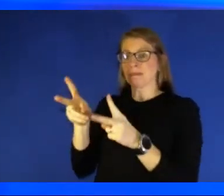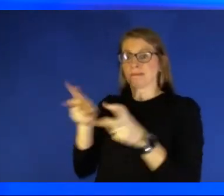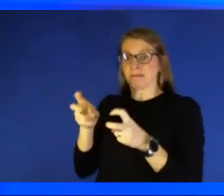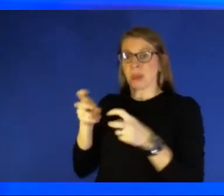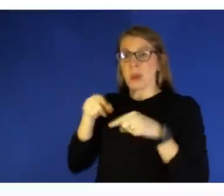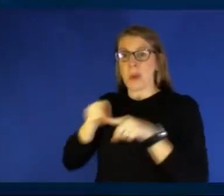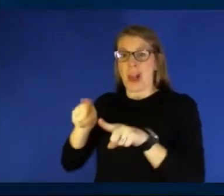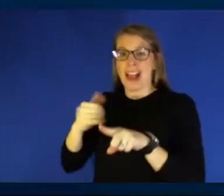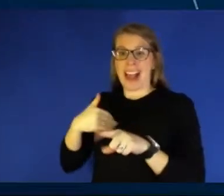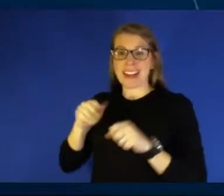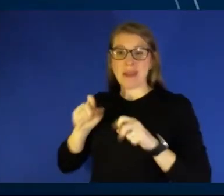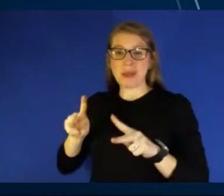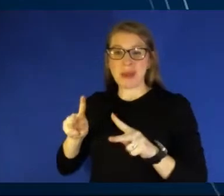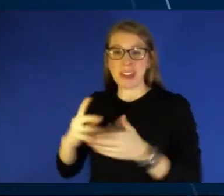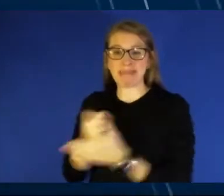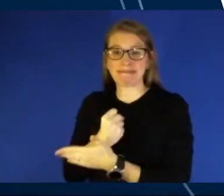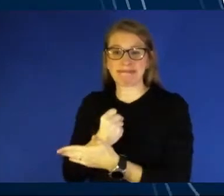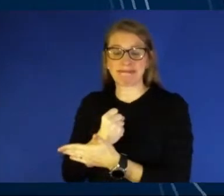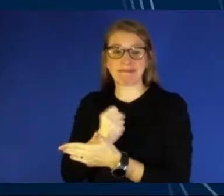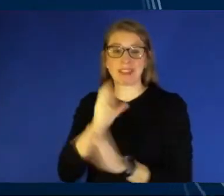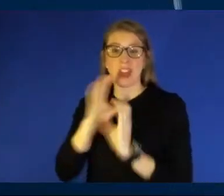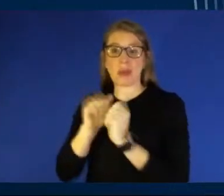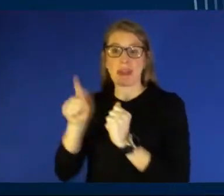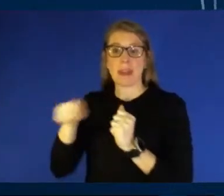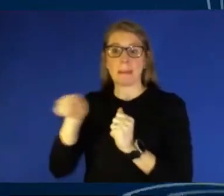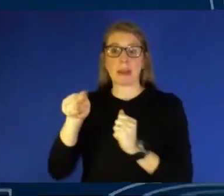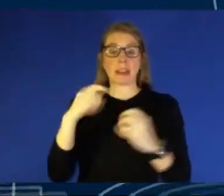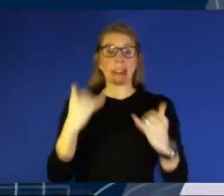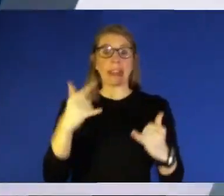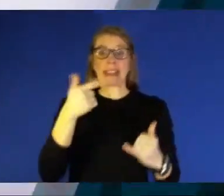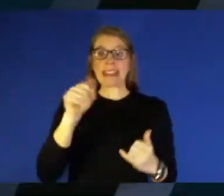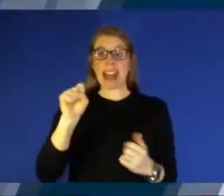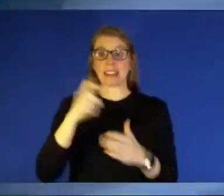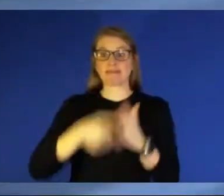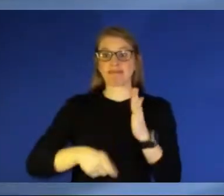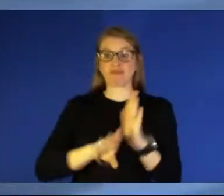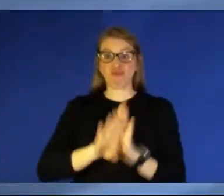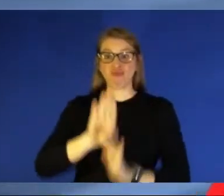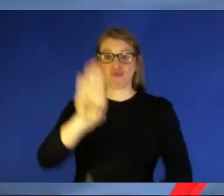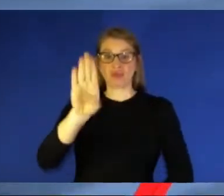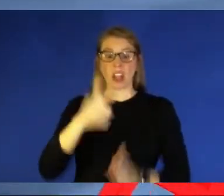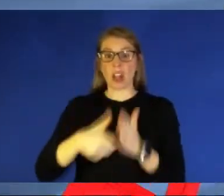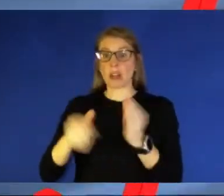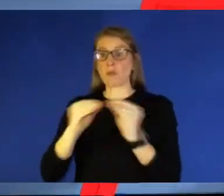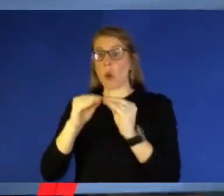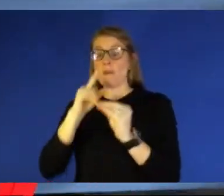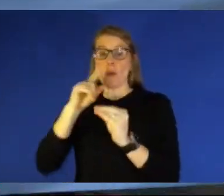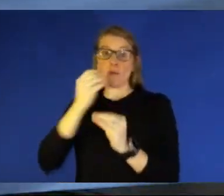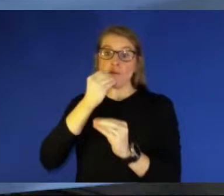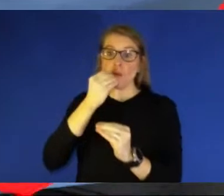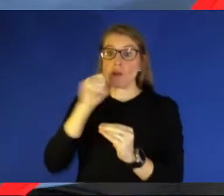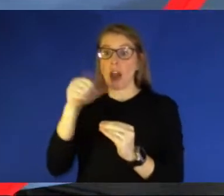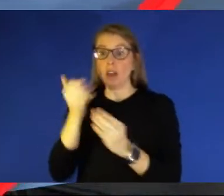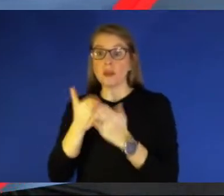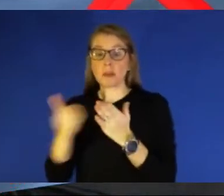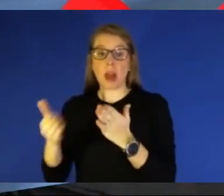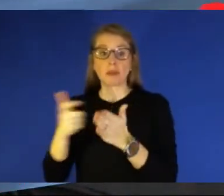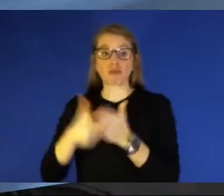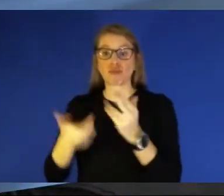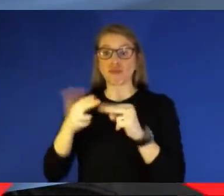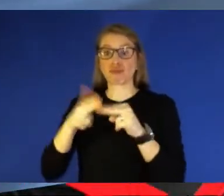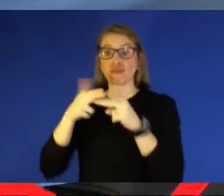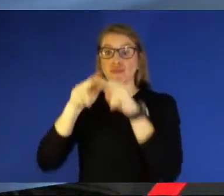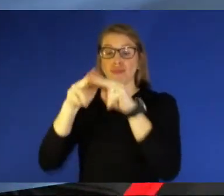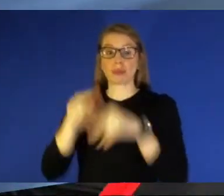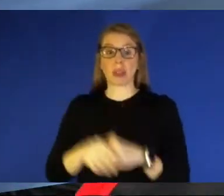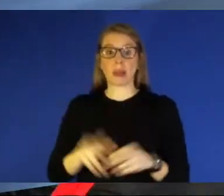chance. Coming up today, gas prices are soaring, and it's also costing more for things like food and other supplies, and some people are having to make the